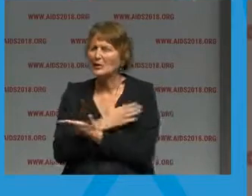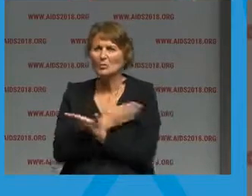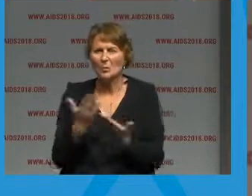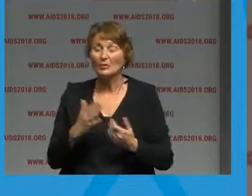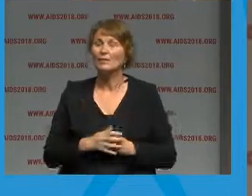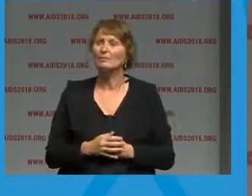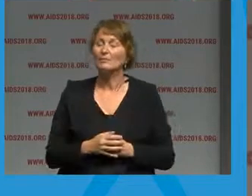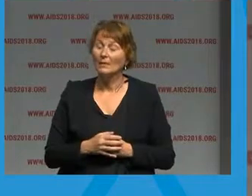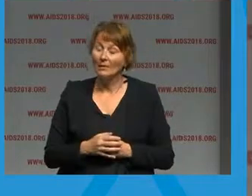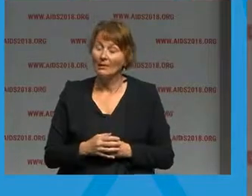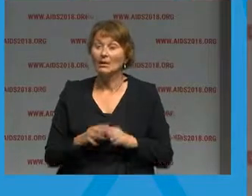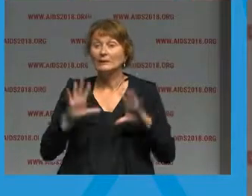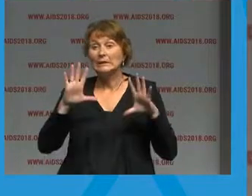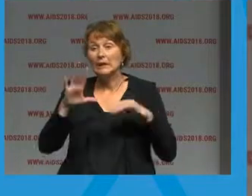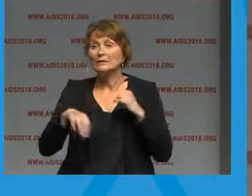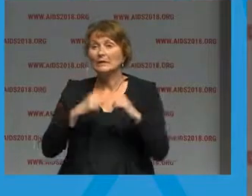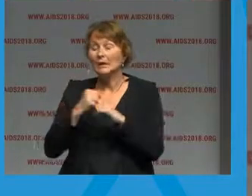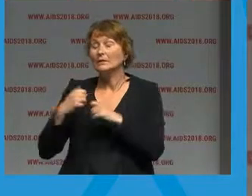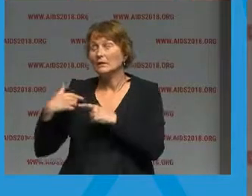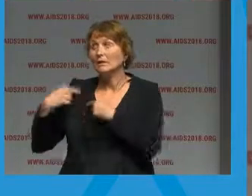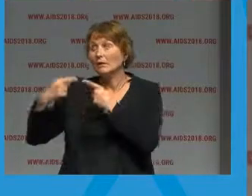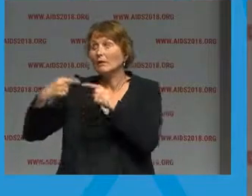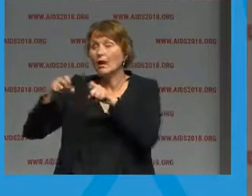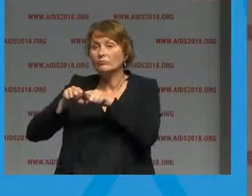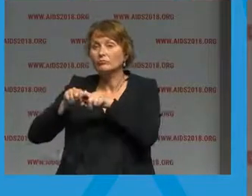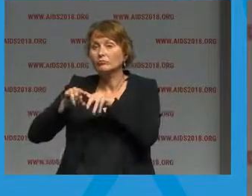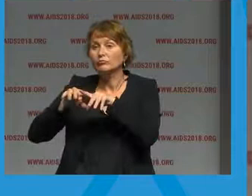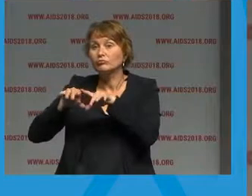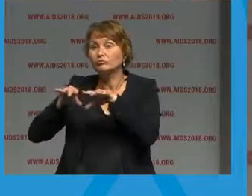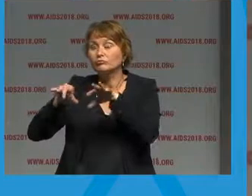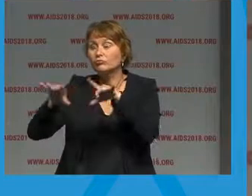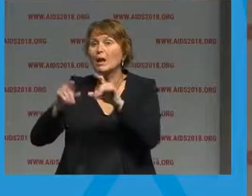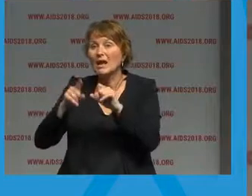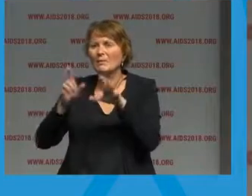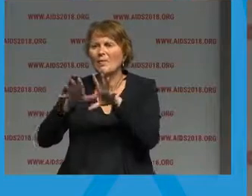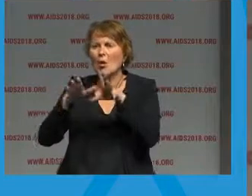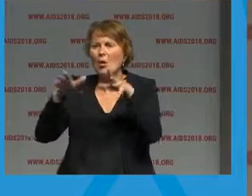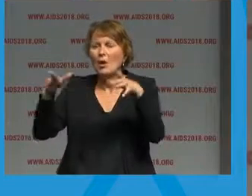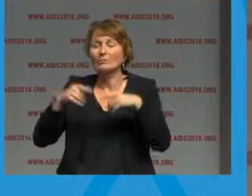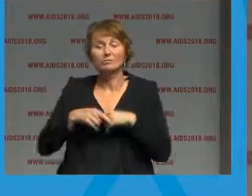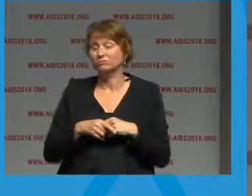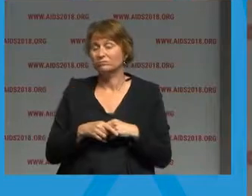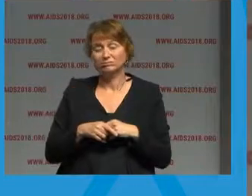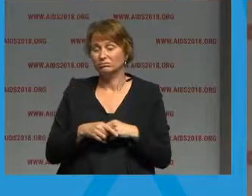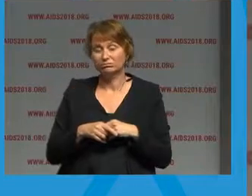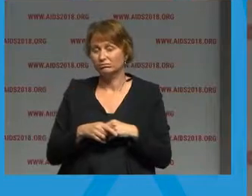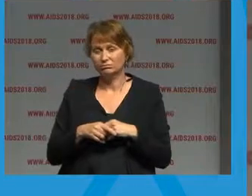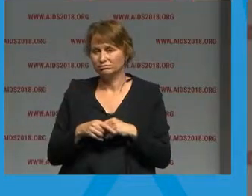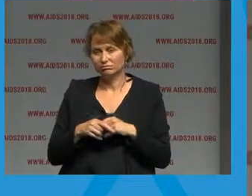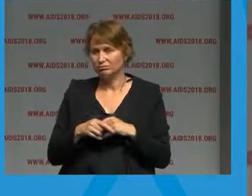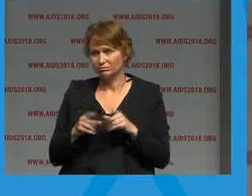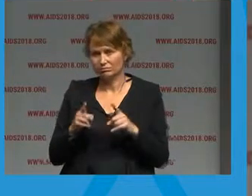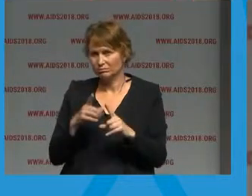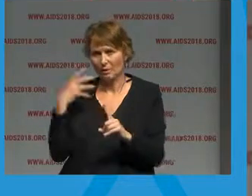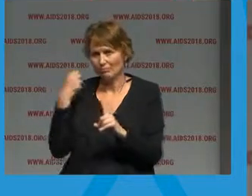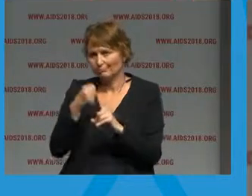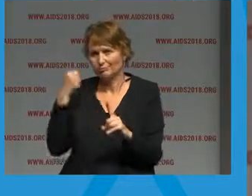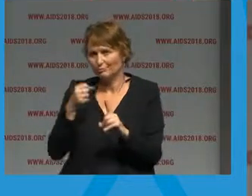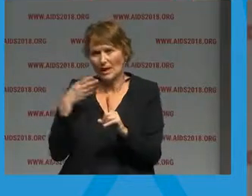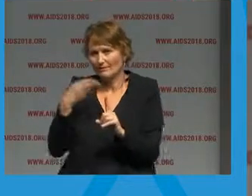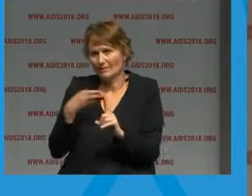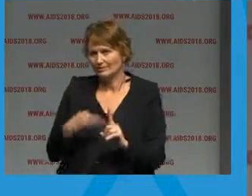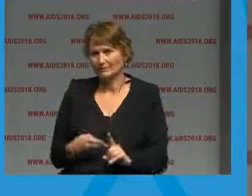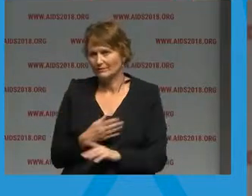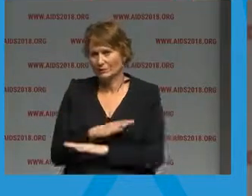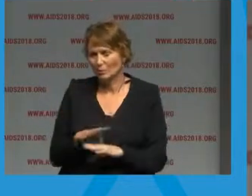a decade to roll those out more broadly, and we failed abundantly in that process. But it's worse when you